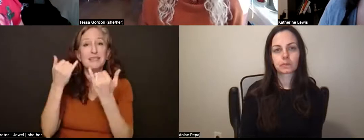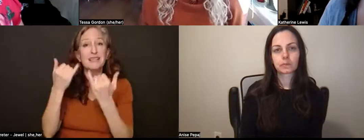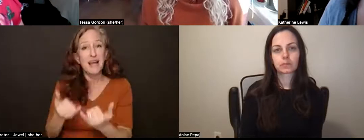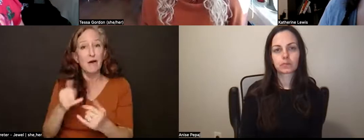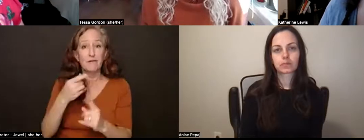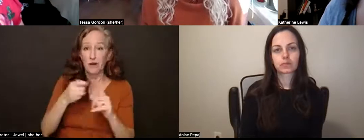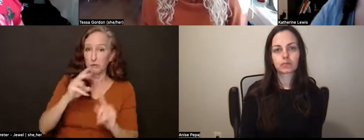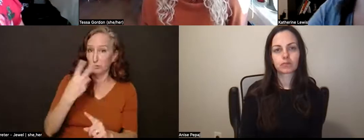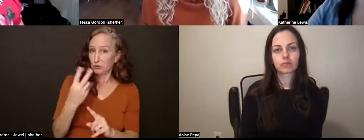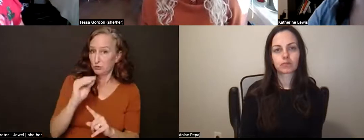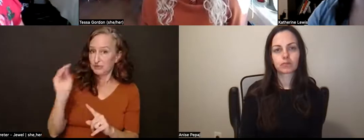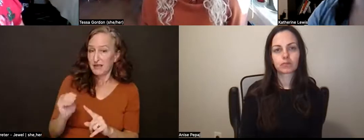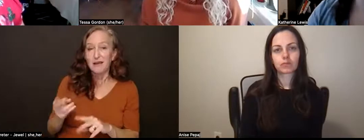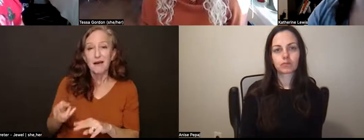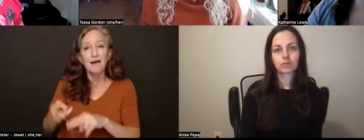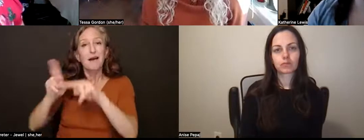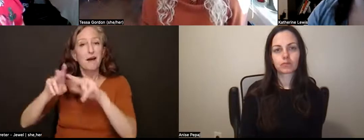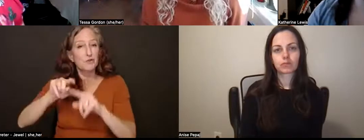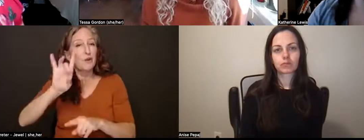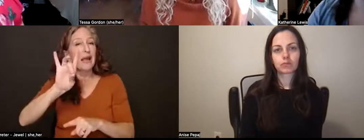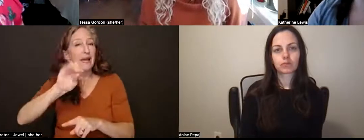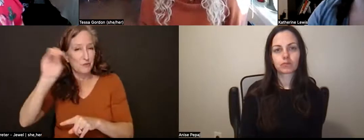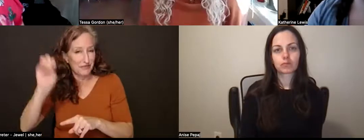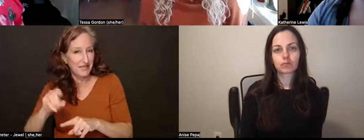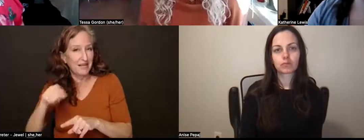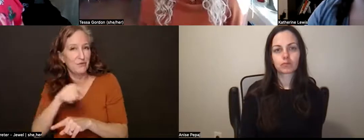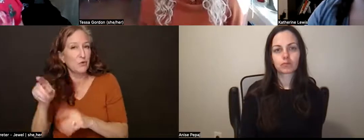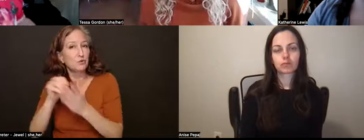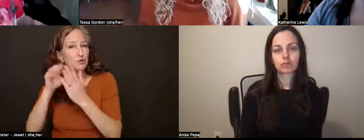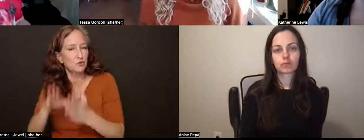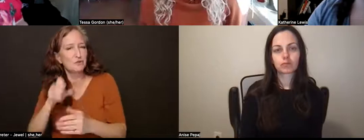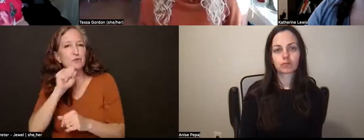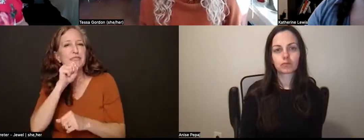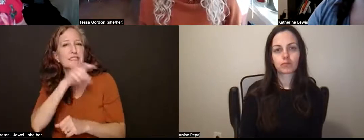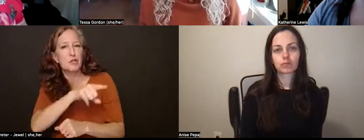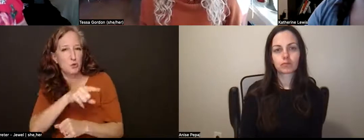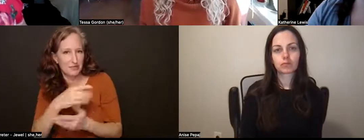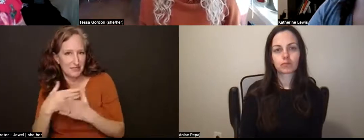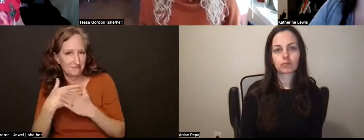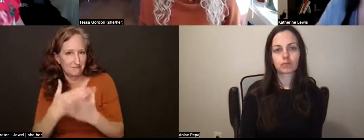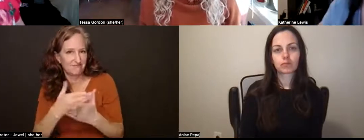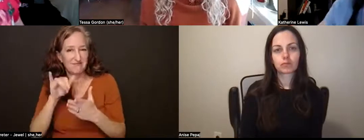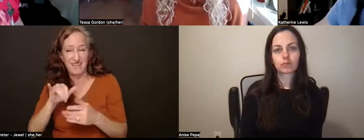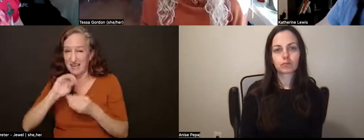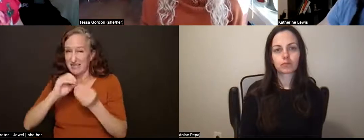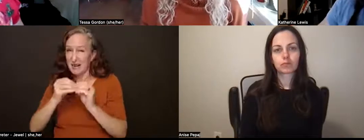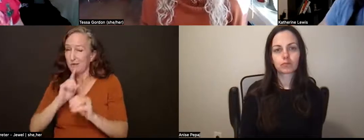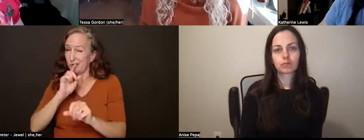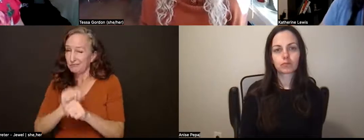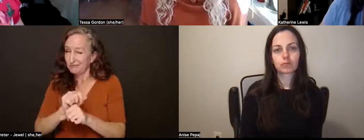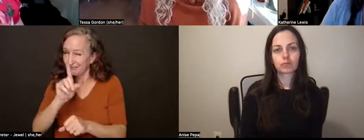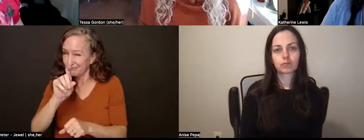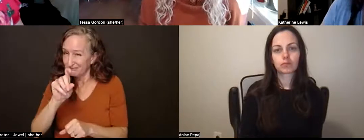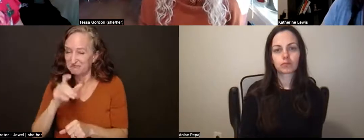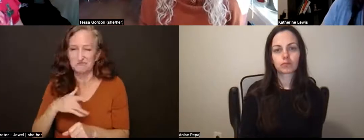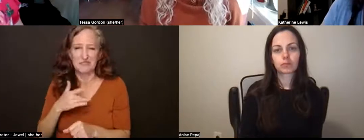8.3% now of students who are disclosing. That number is still probably lower than what's in the class.